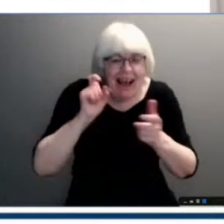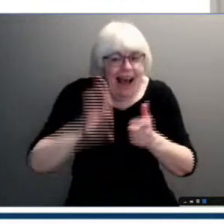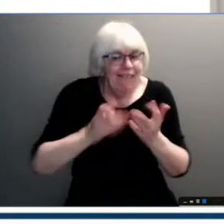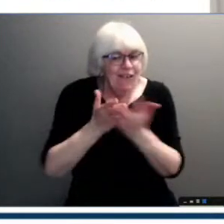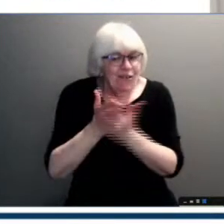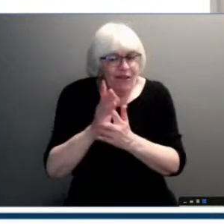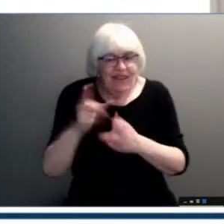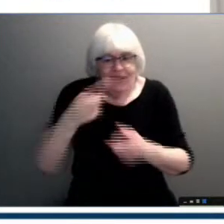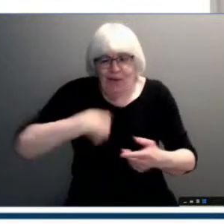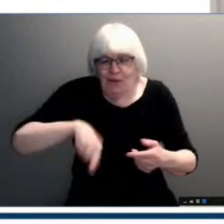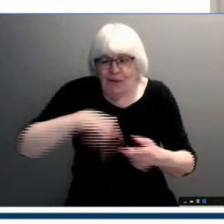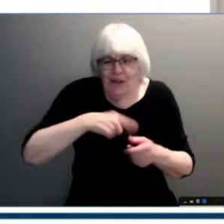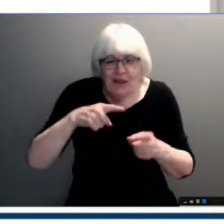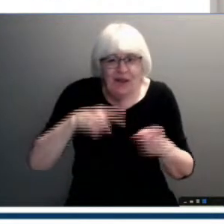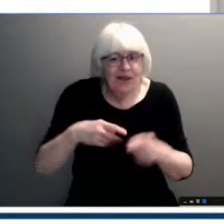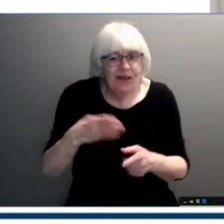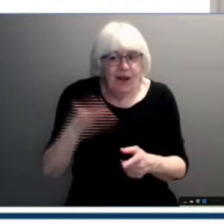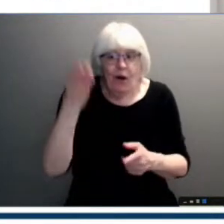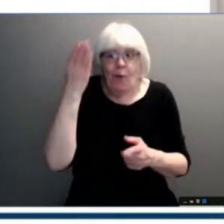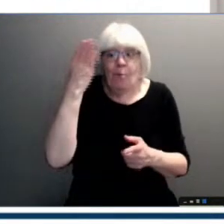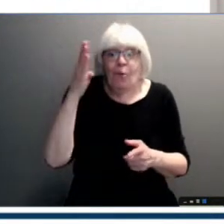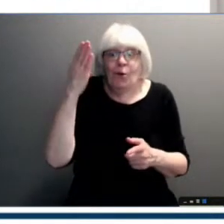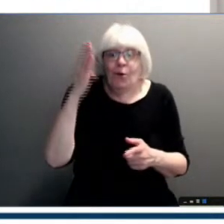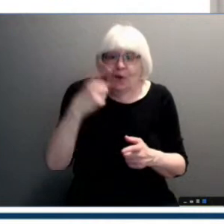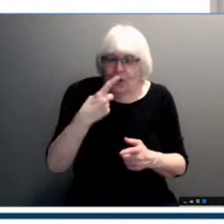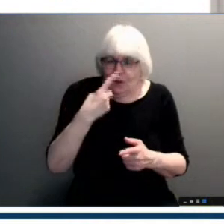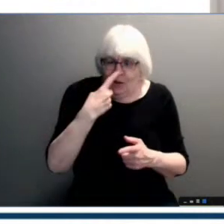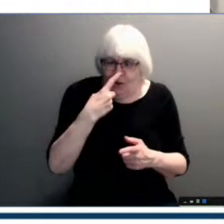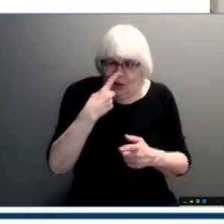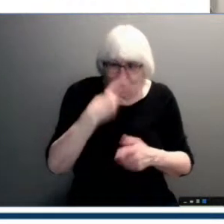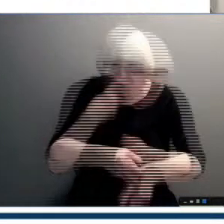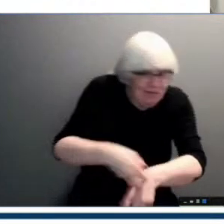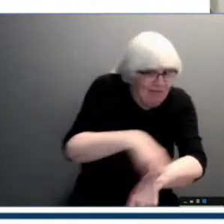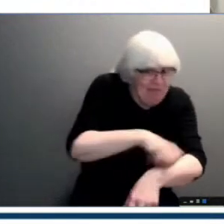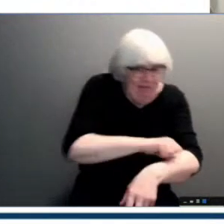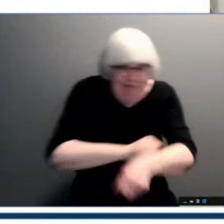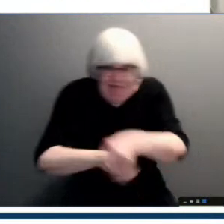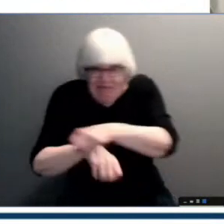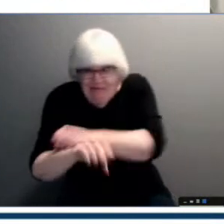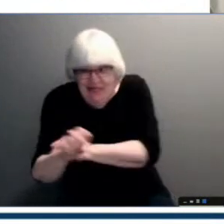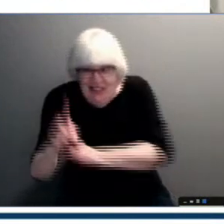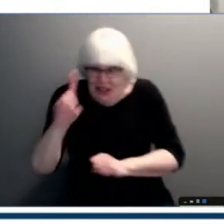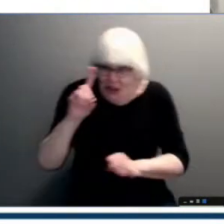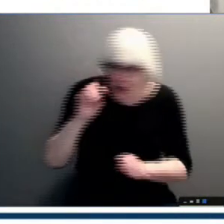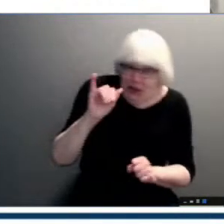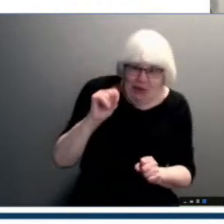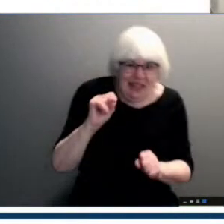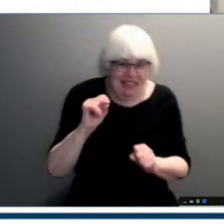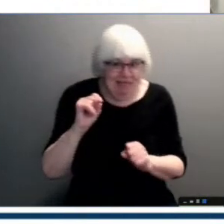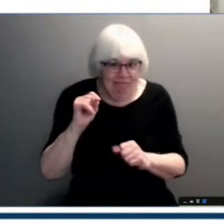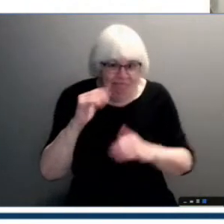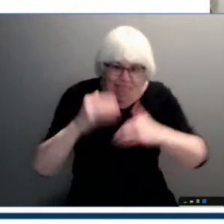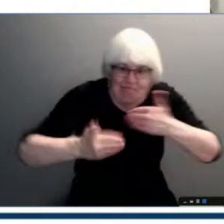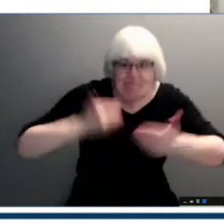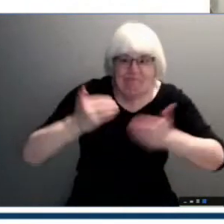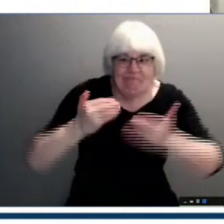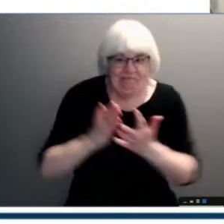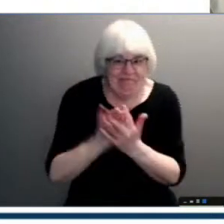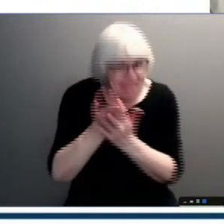put our head down and get to work, and that we'll get through this. Next, we'll go to Lindsay Armstrong from the Coast. Go ahead,